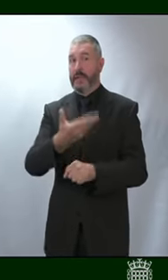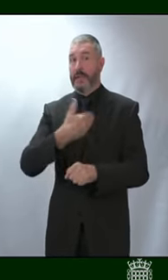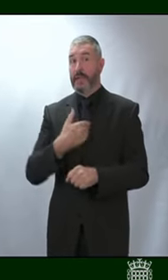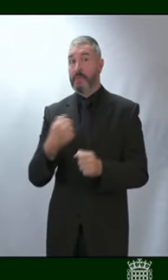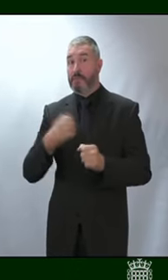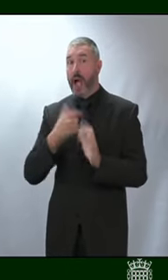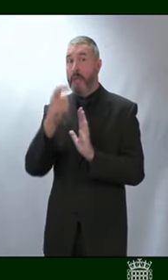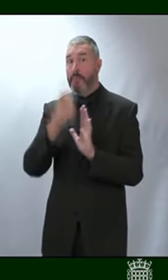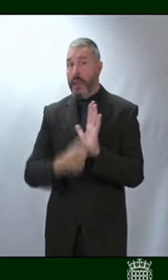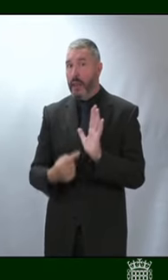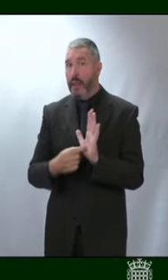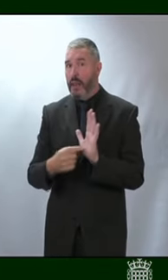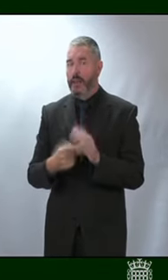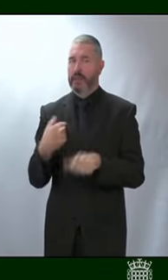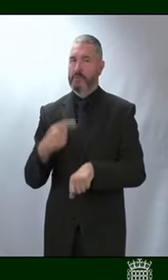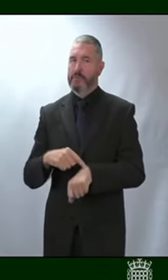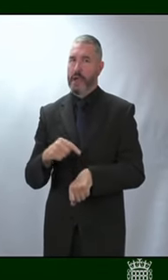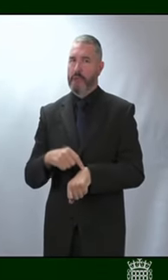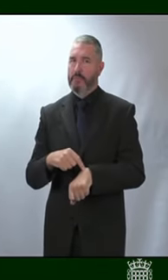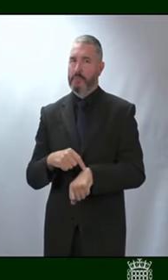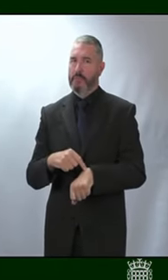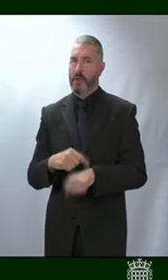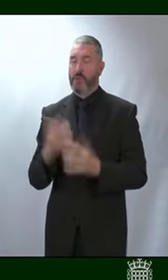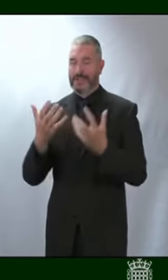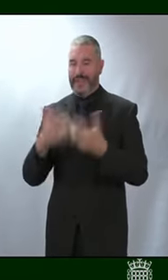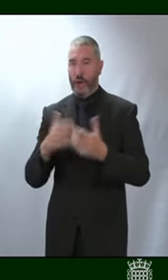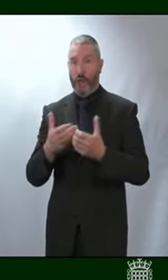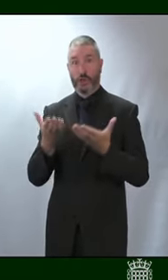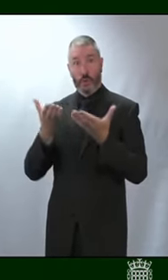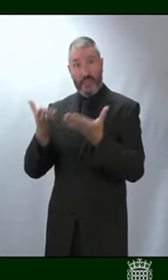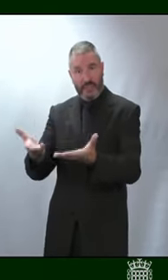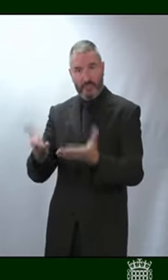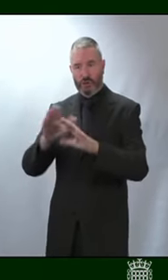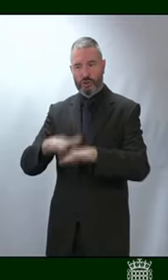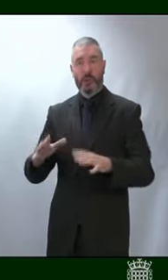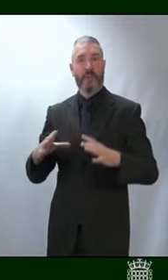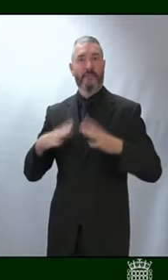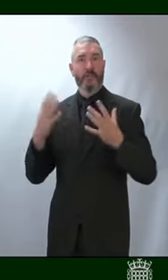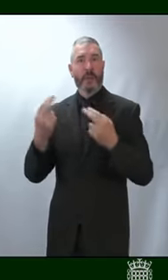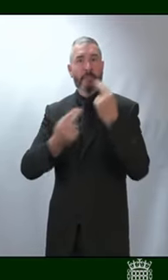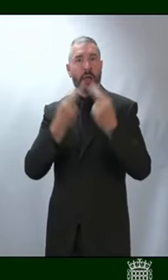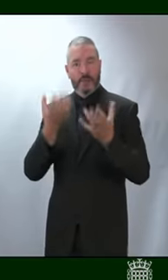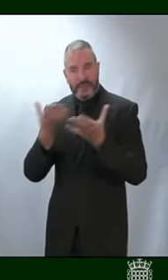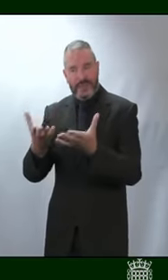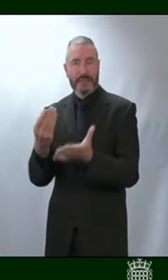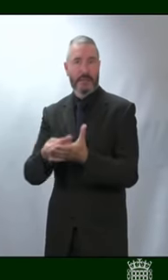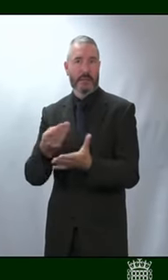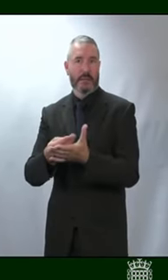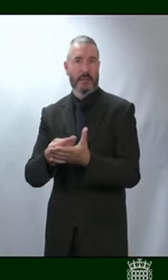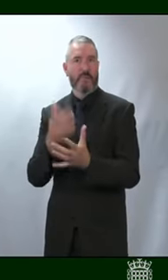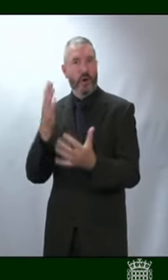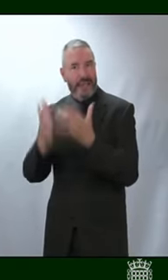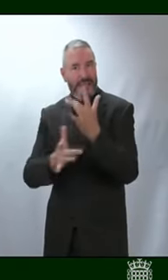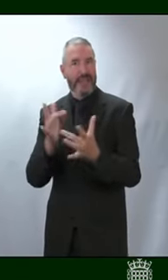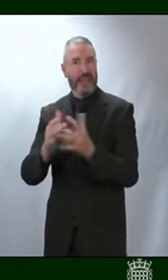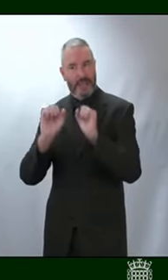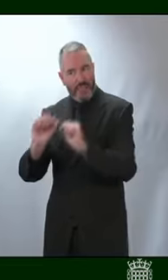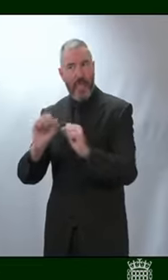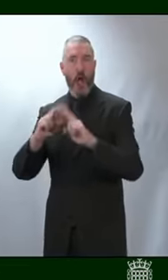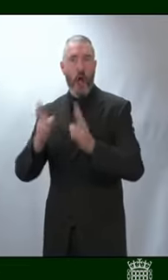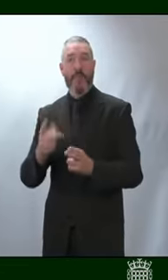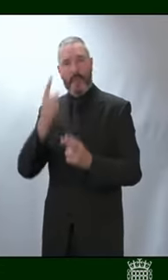to close the digital divide and give children on free school meals access to internet in their